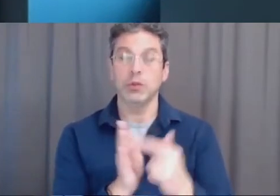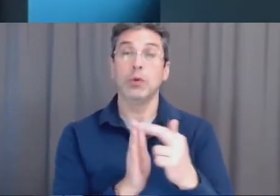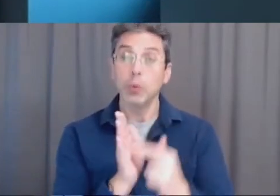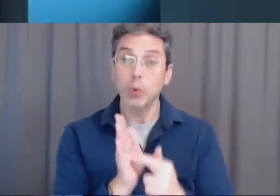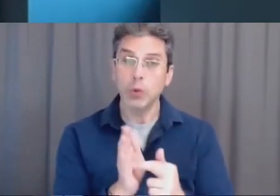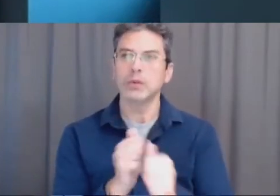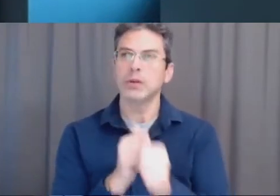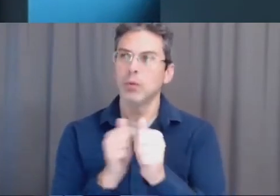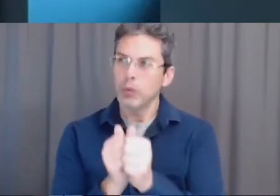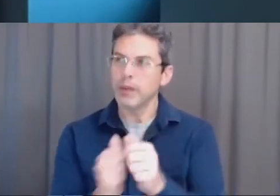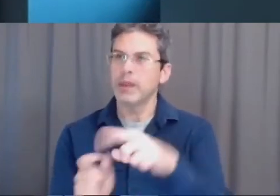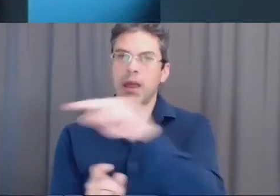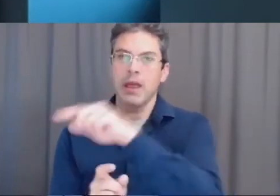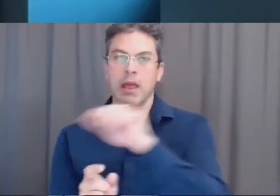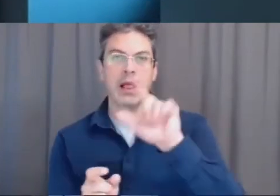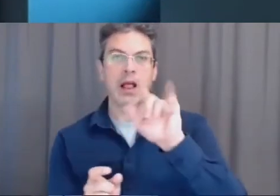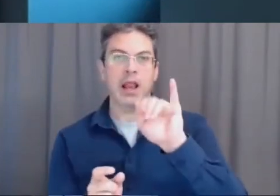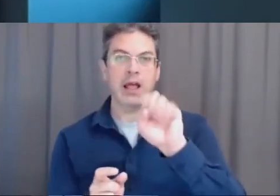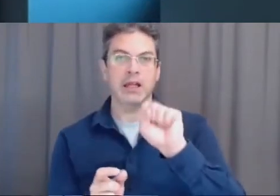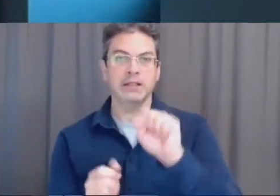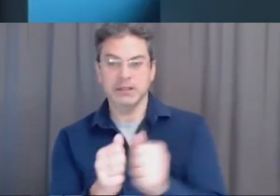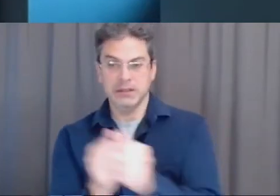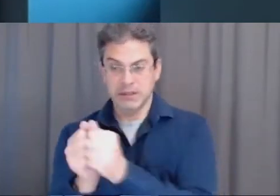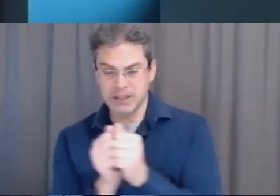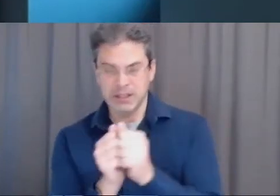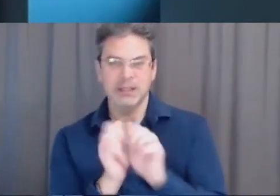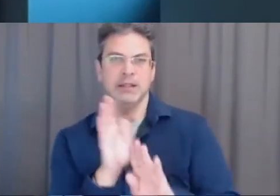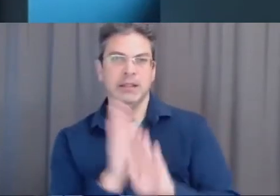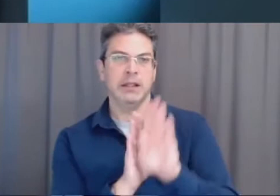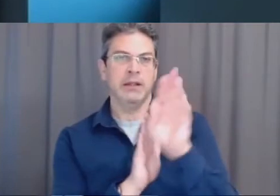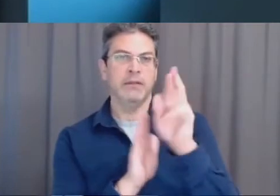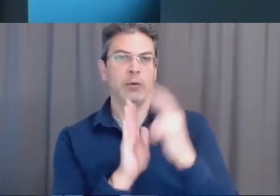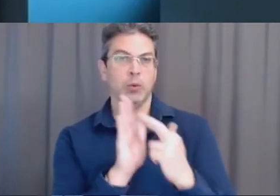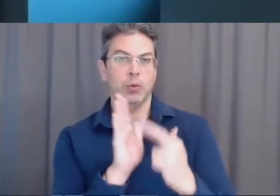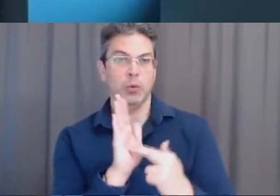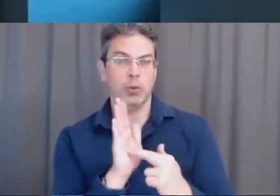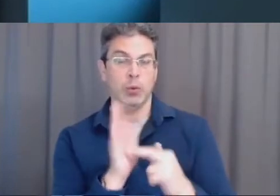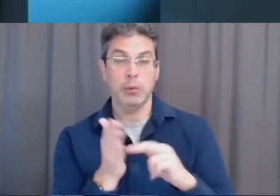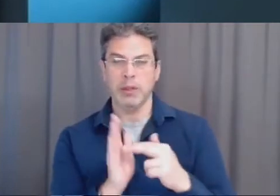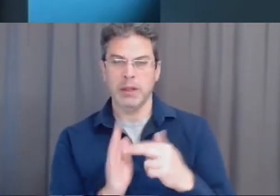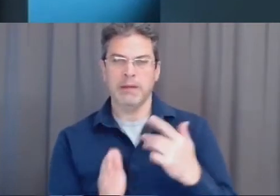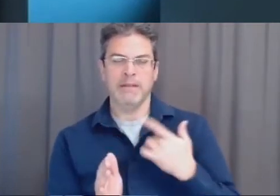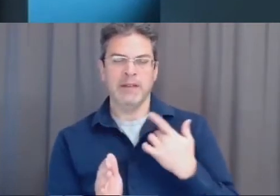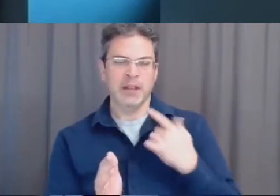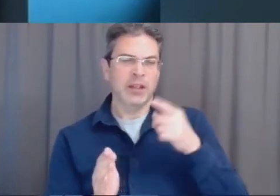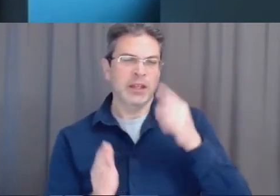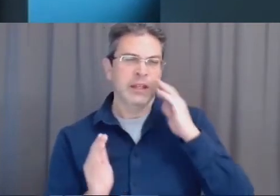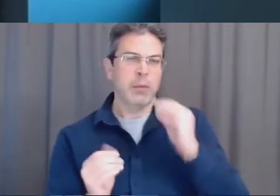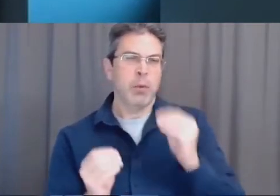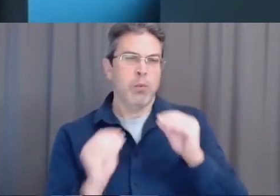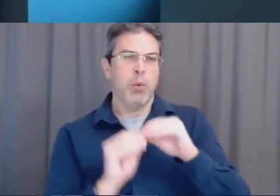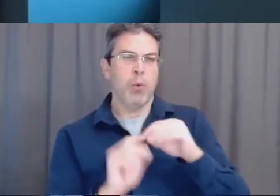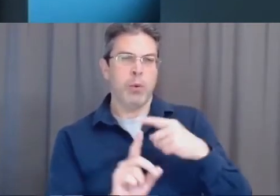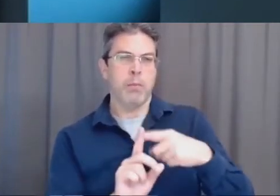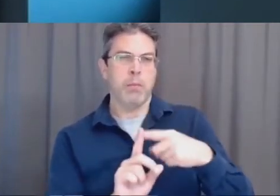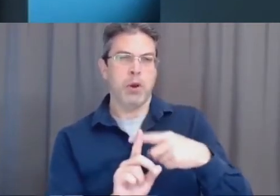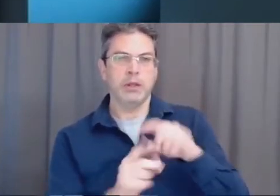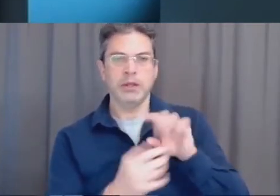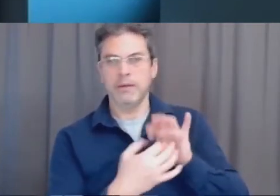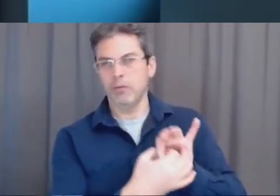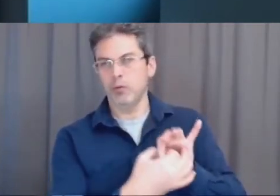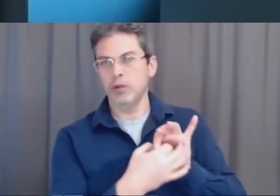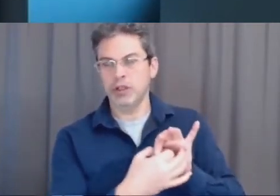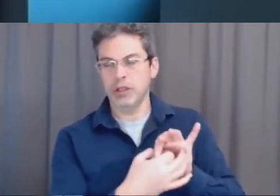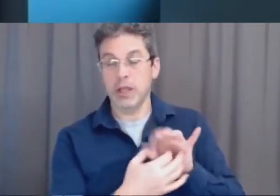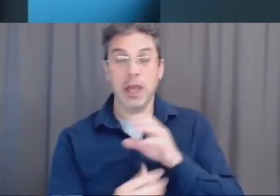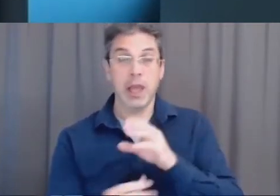framework, we can expect a much more, you know, positive relationship with the United States. And for Canada in